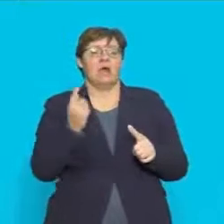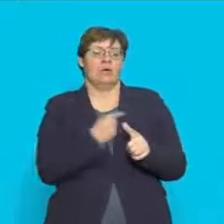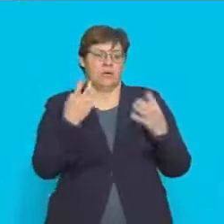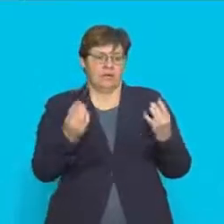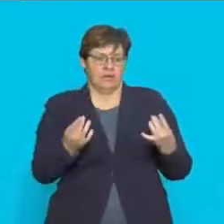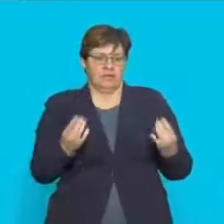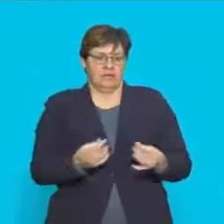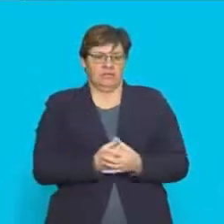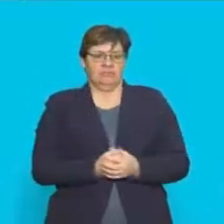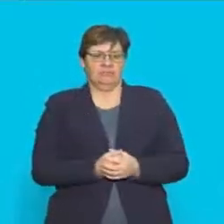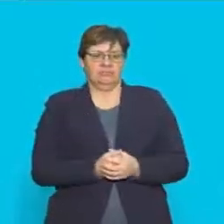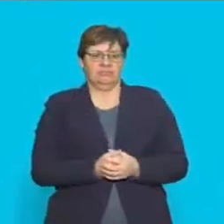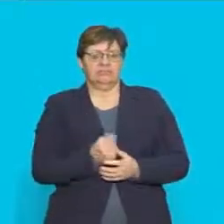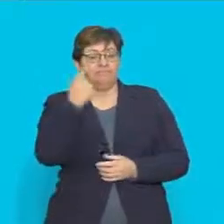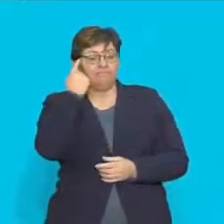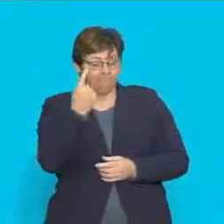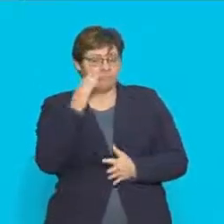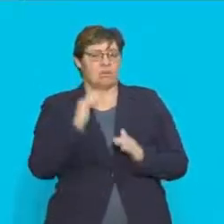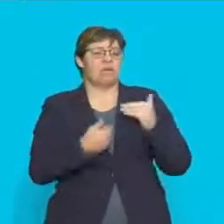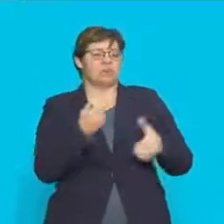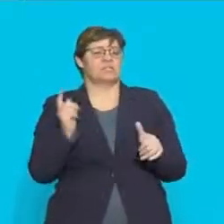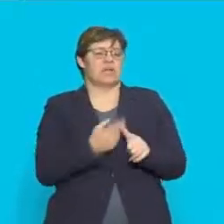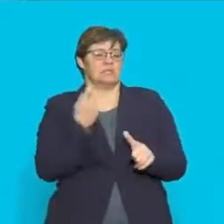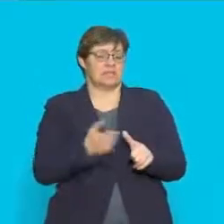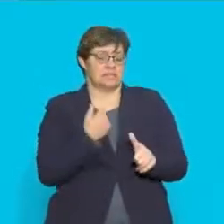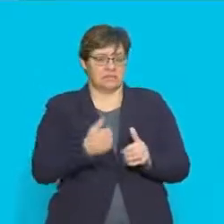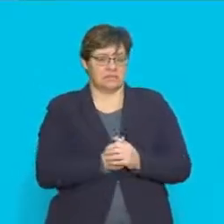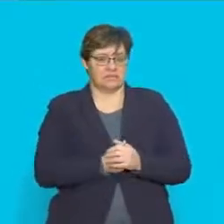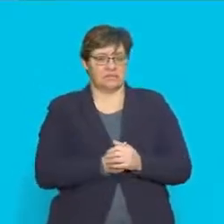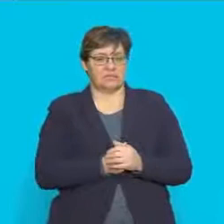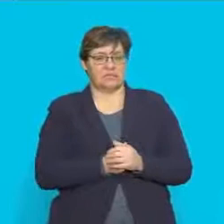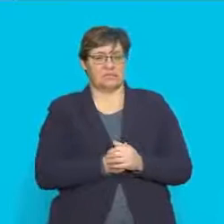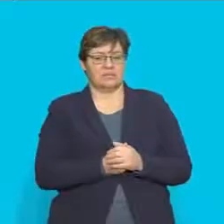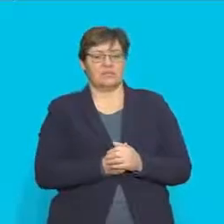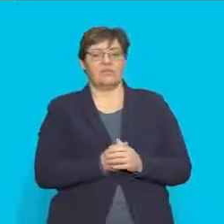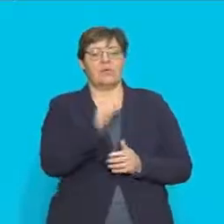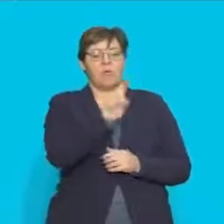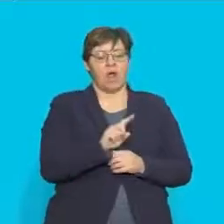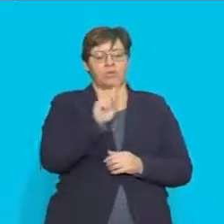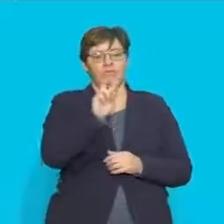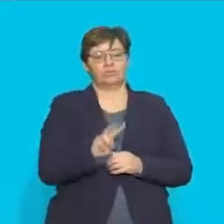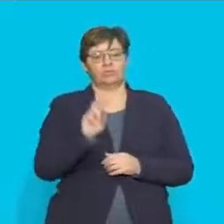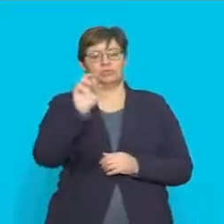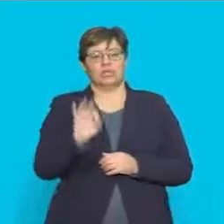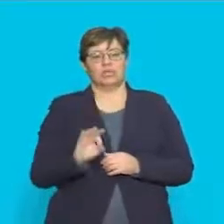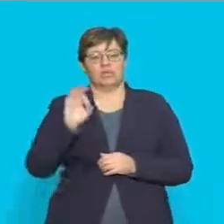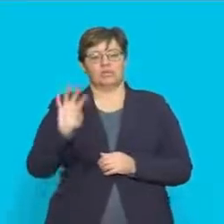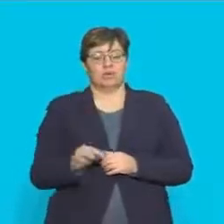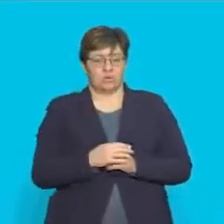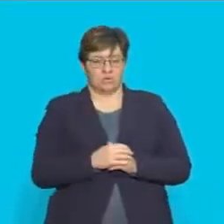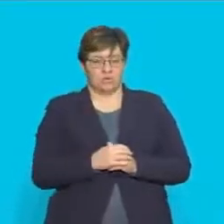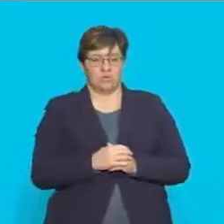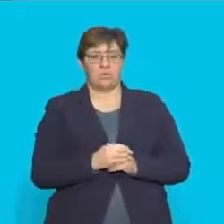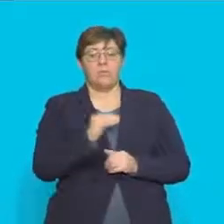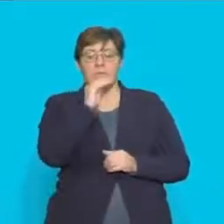number. You need to think about this process of counting, right? We know 1, 2, 3. So where do I